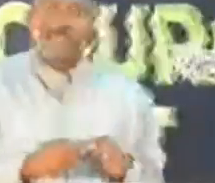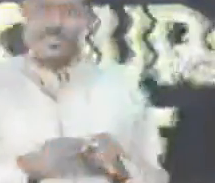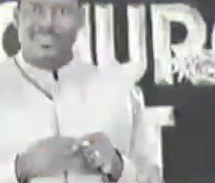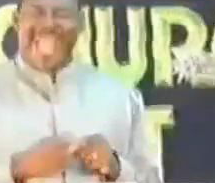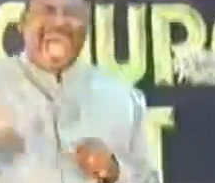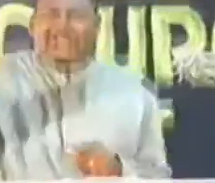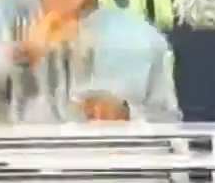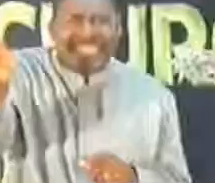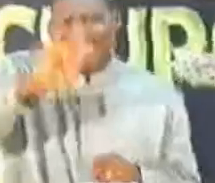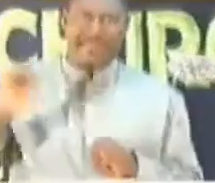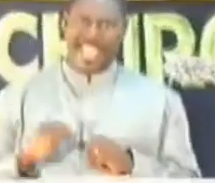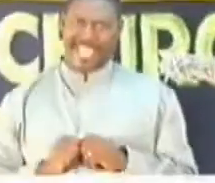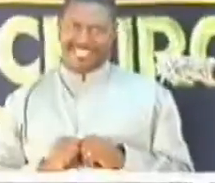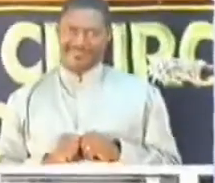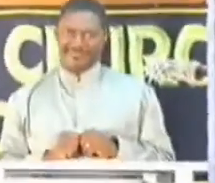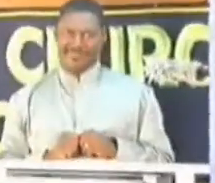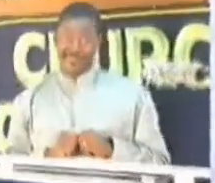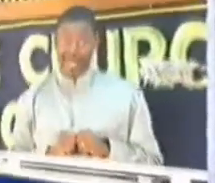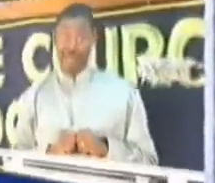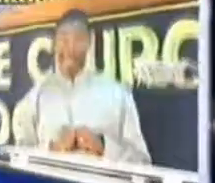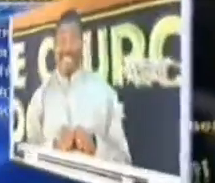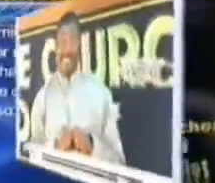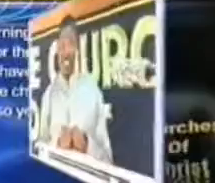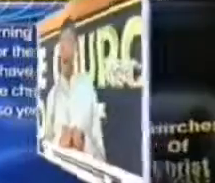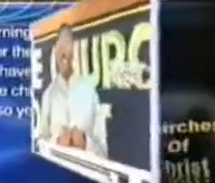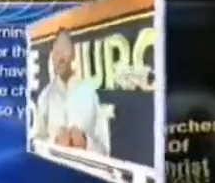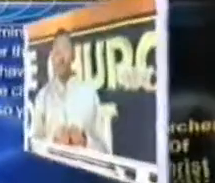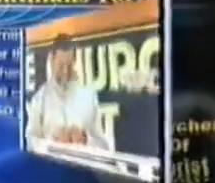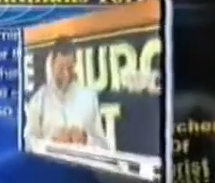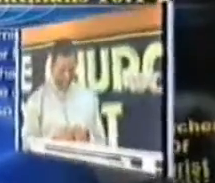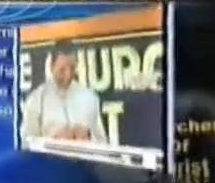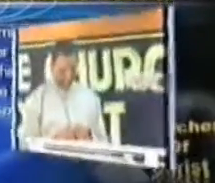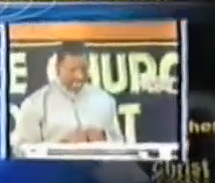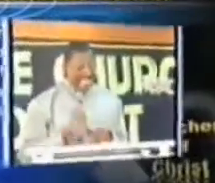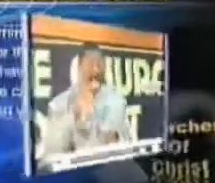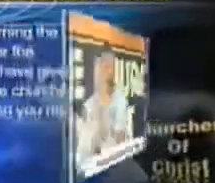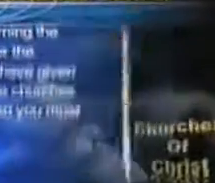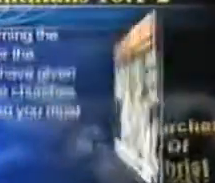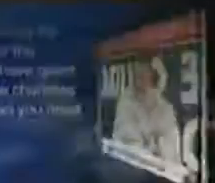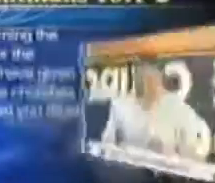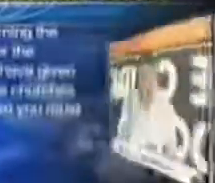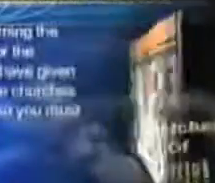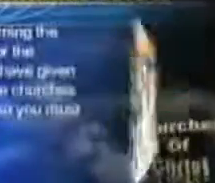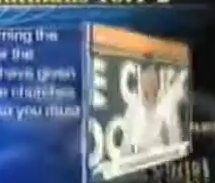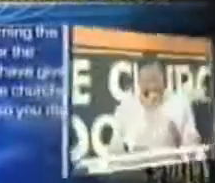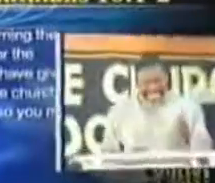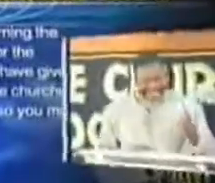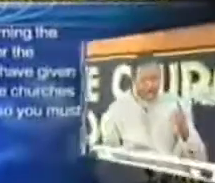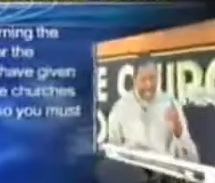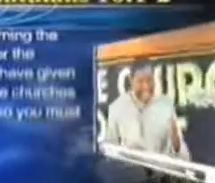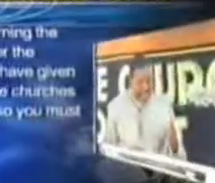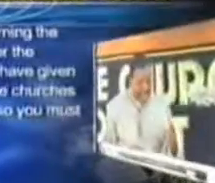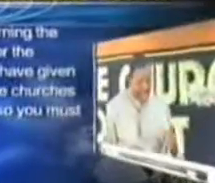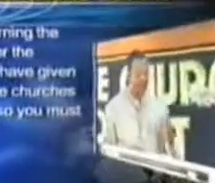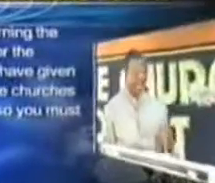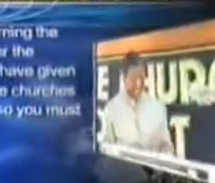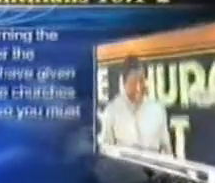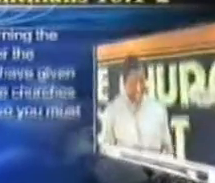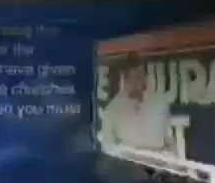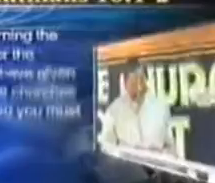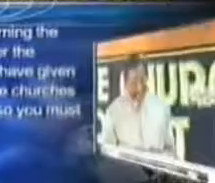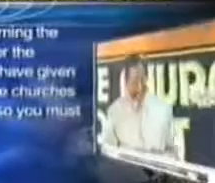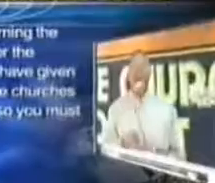yesa a ya motite bi edin 1 Corinthians 16 1 and 2 or say now concerning the collection for